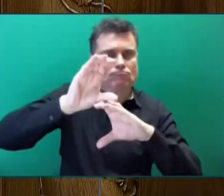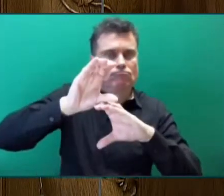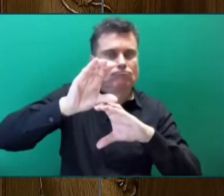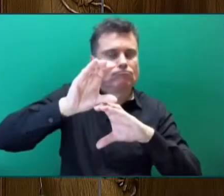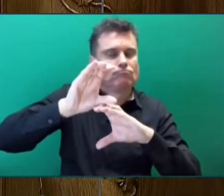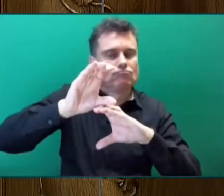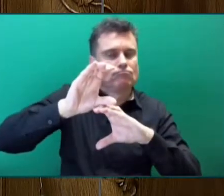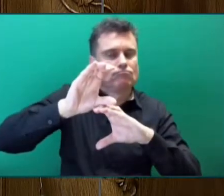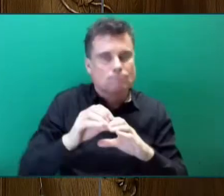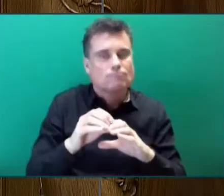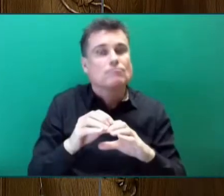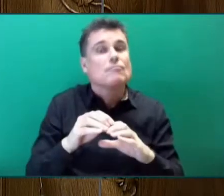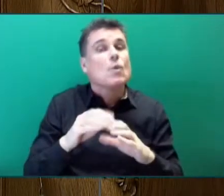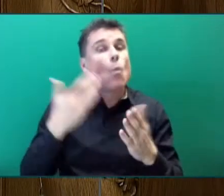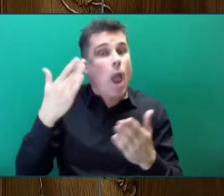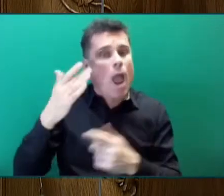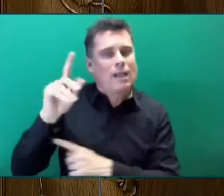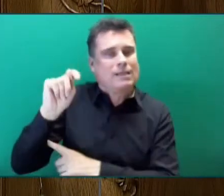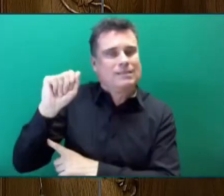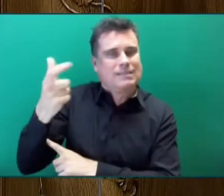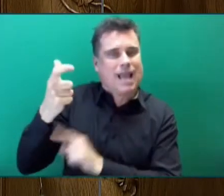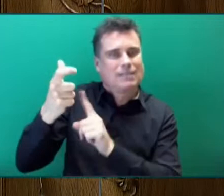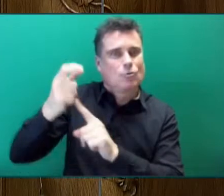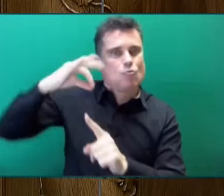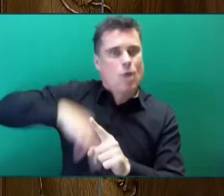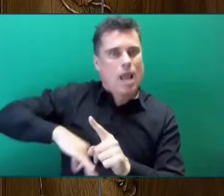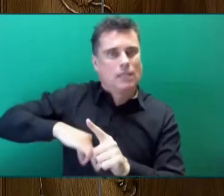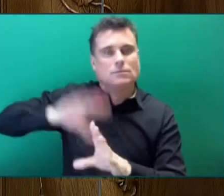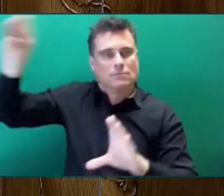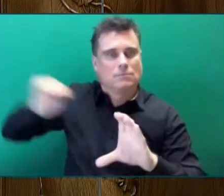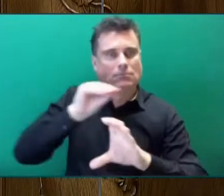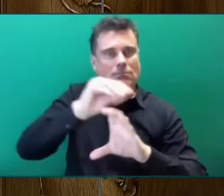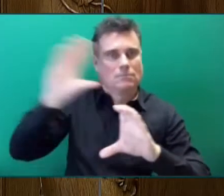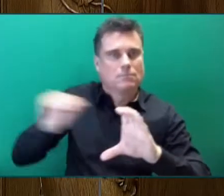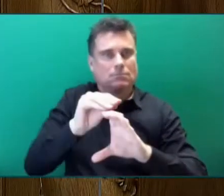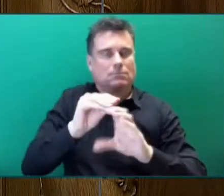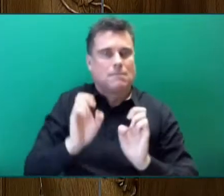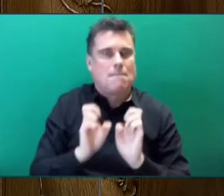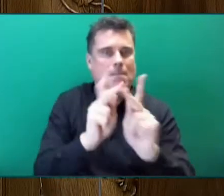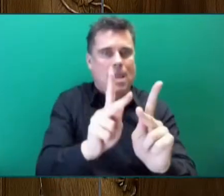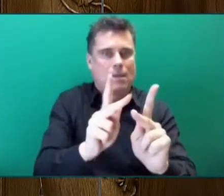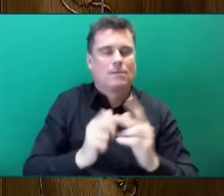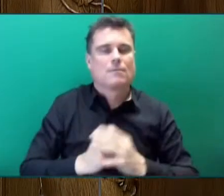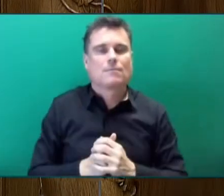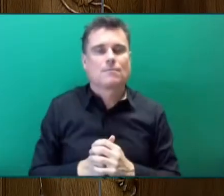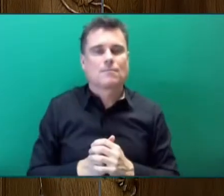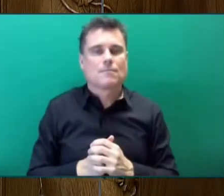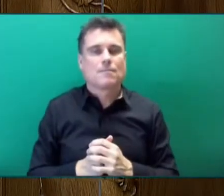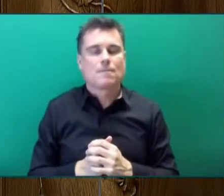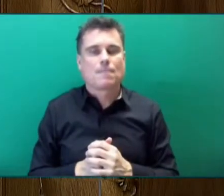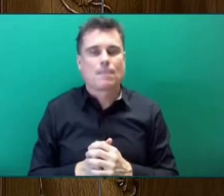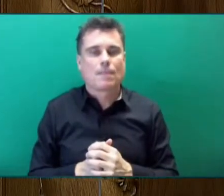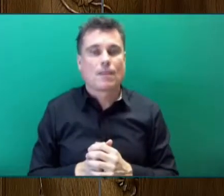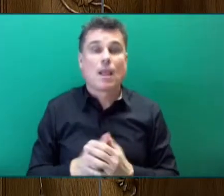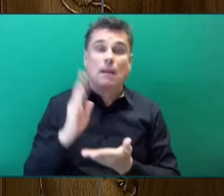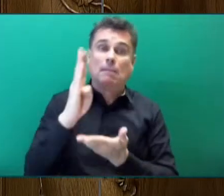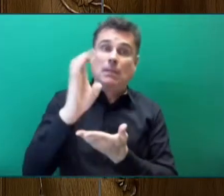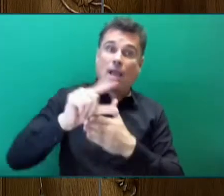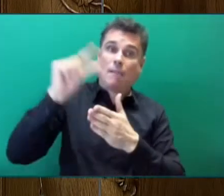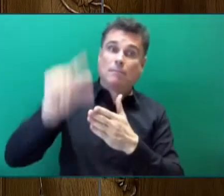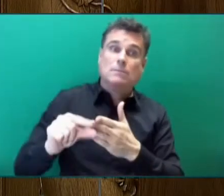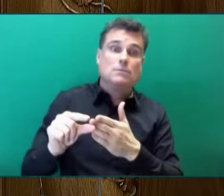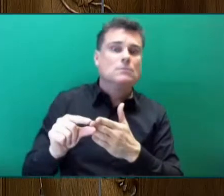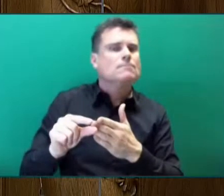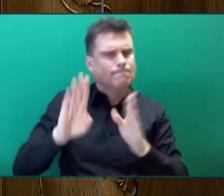this first phase, your government's interventions were focused on helping people observe health restrictions without fear of losing their incomes or